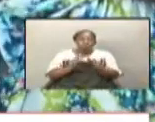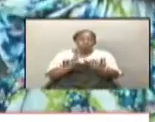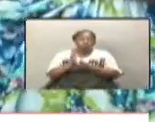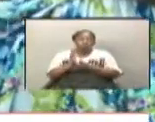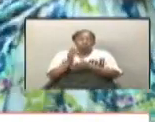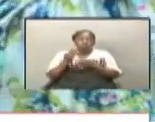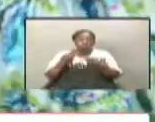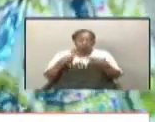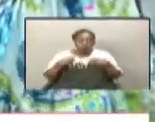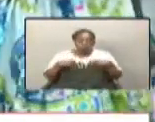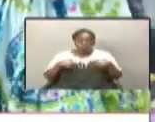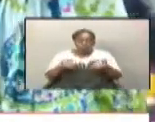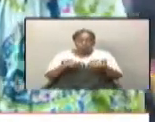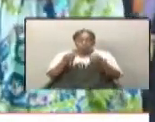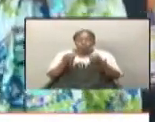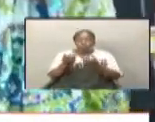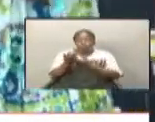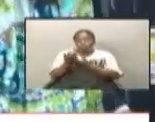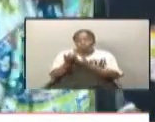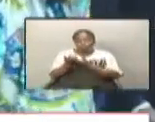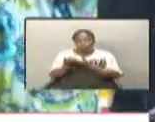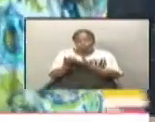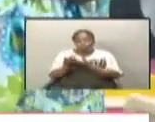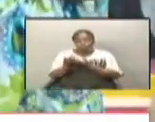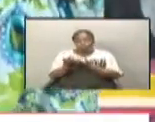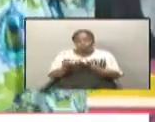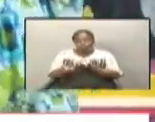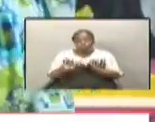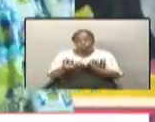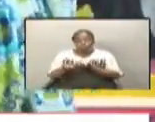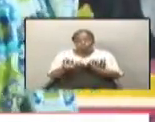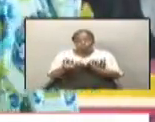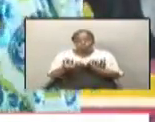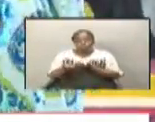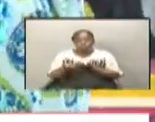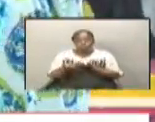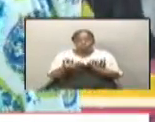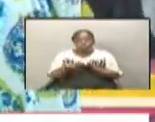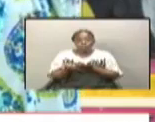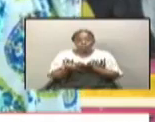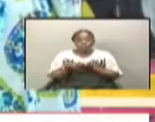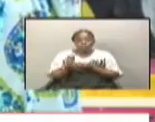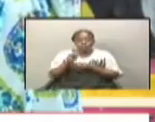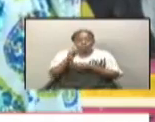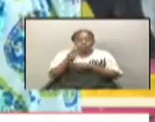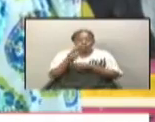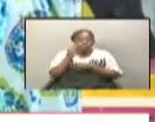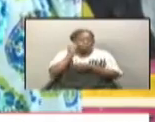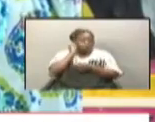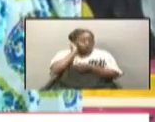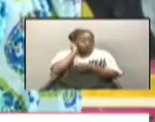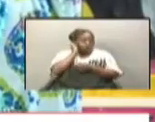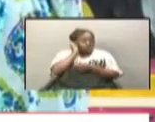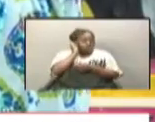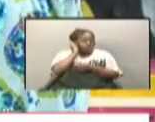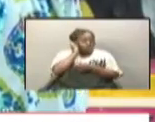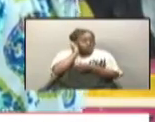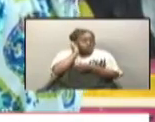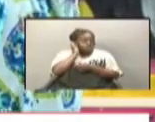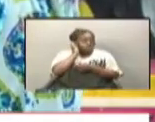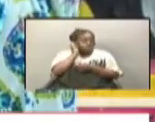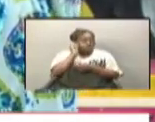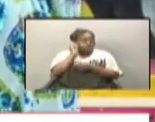We now expect them will be facilitated with parish development model funds to get out